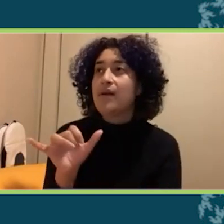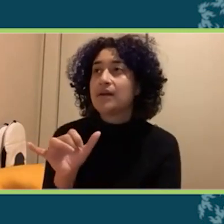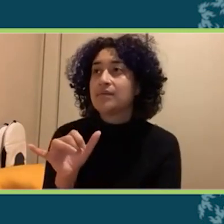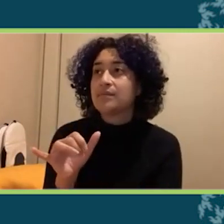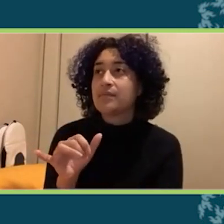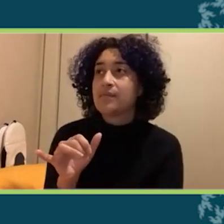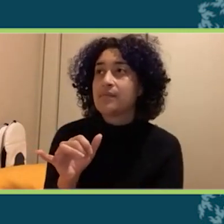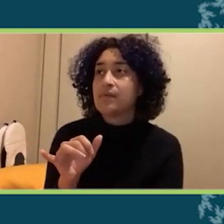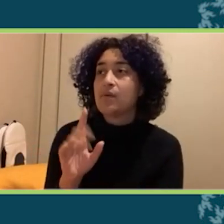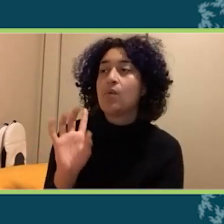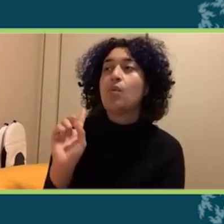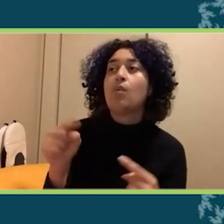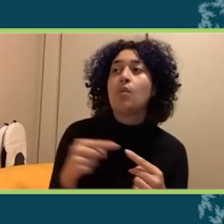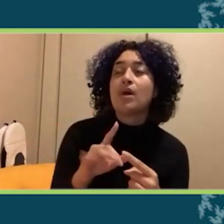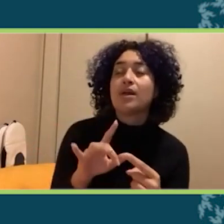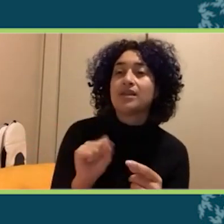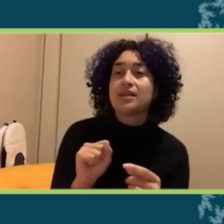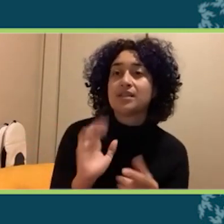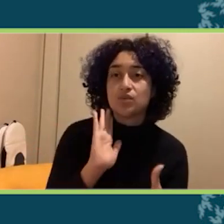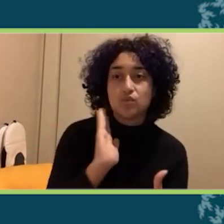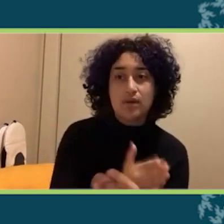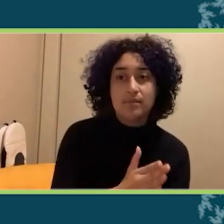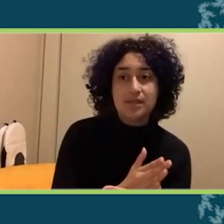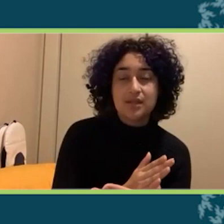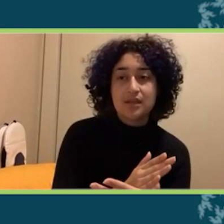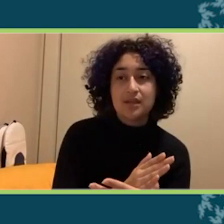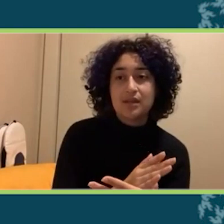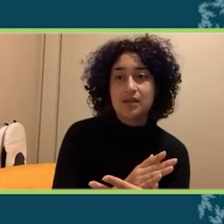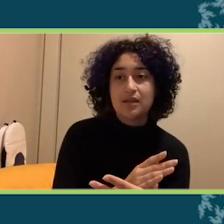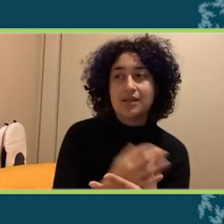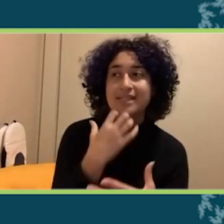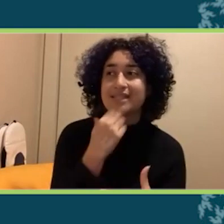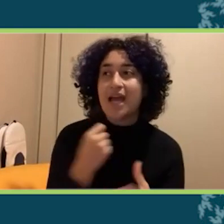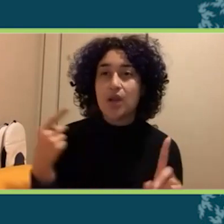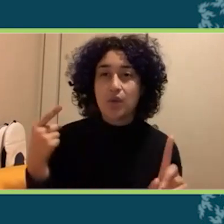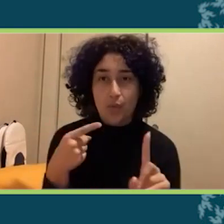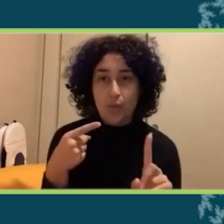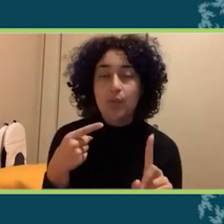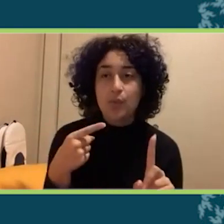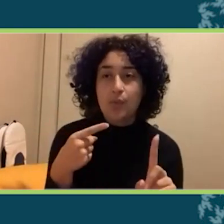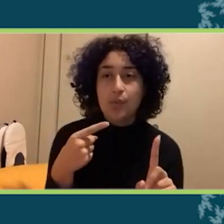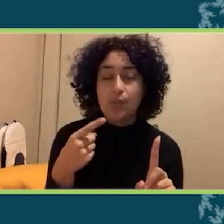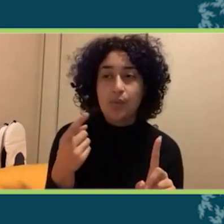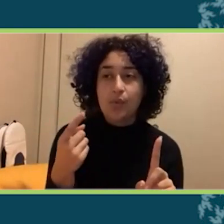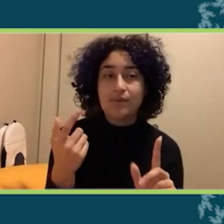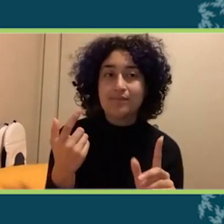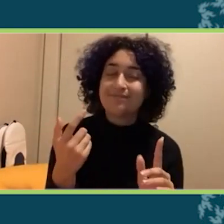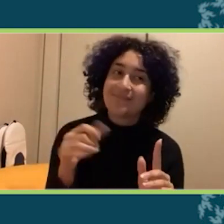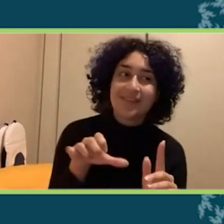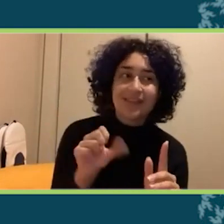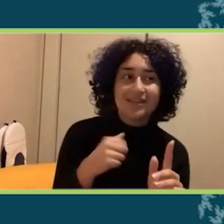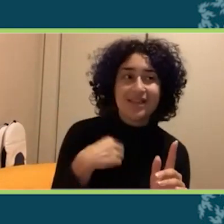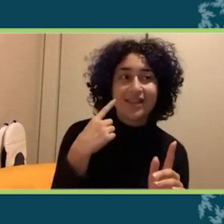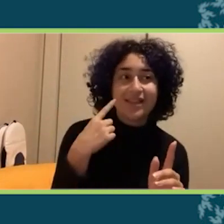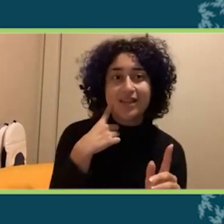is interrupting always the desired goal, I guess. Even though like, yes, I think